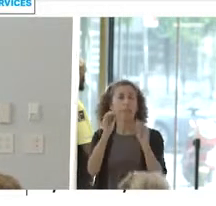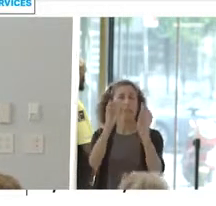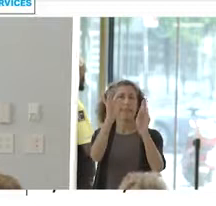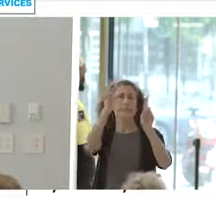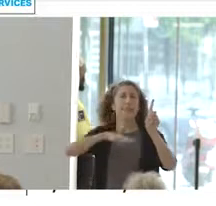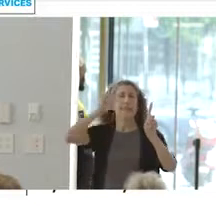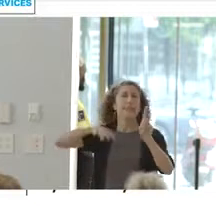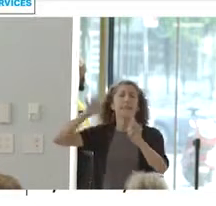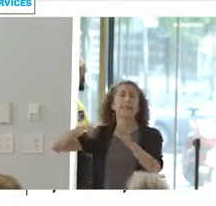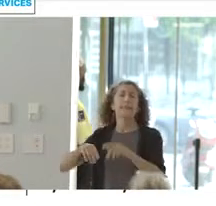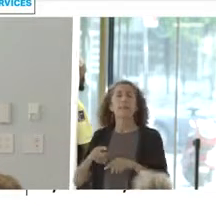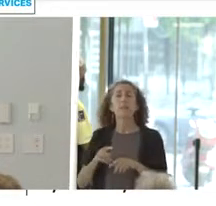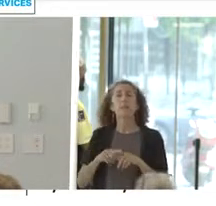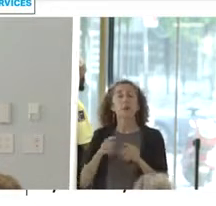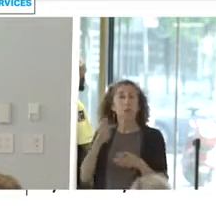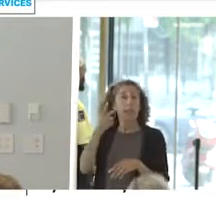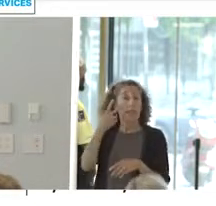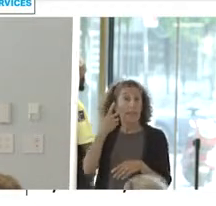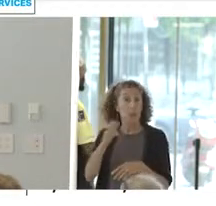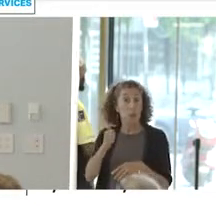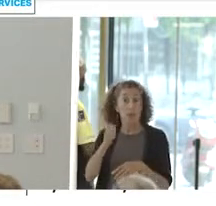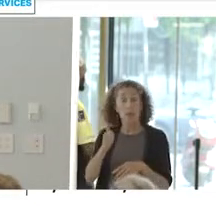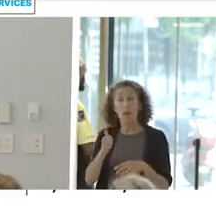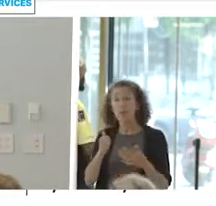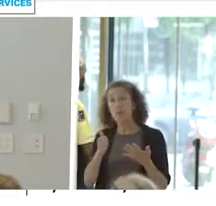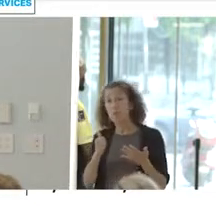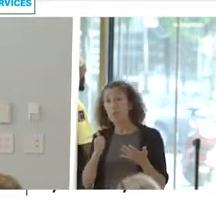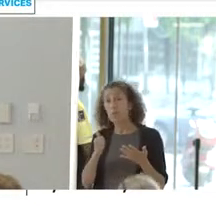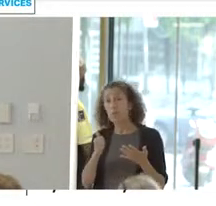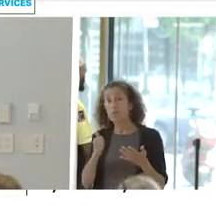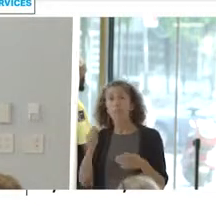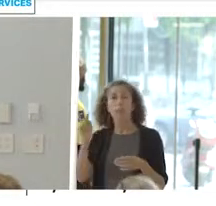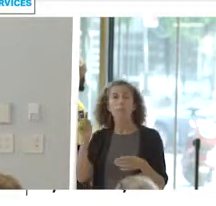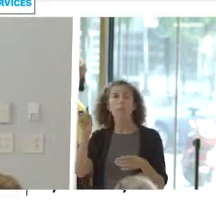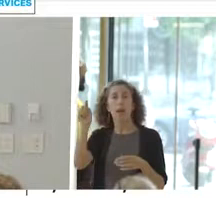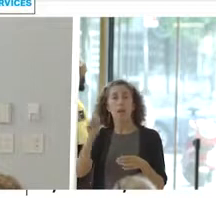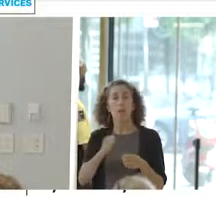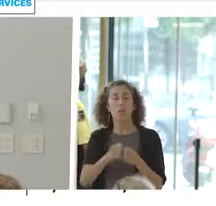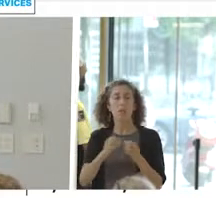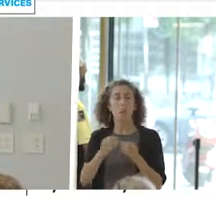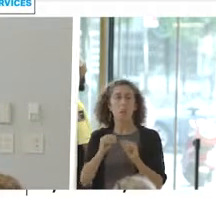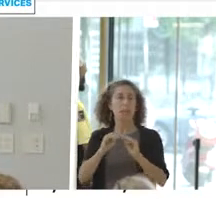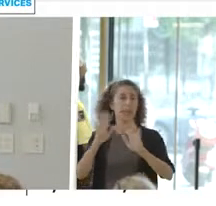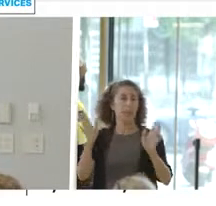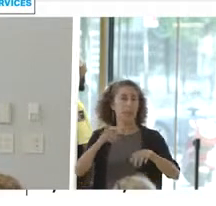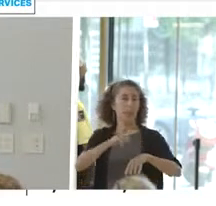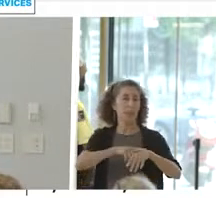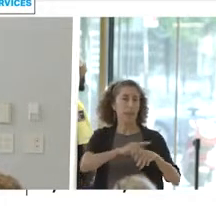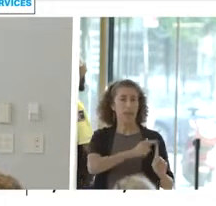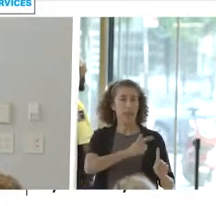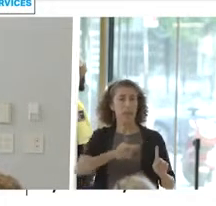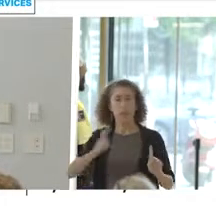screen, but there is a full-size board in the back for the timeline. But the important part is to first start on the